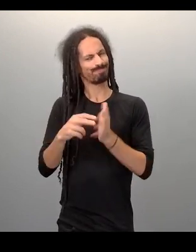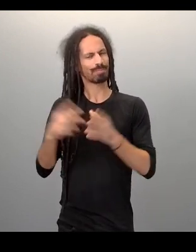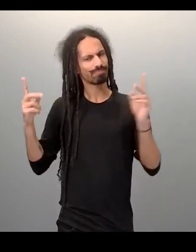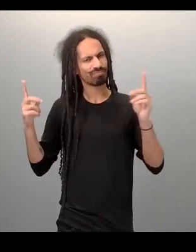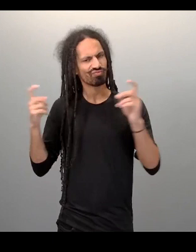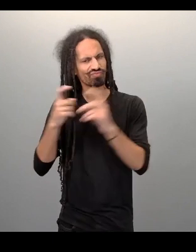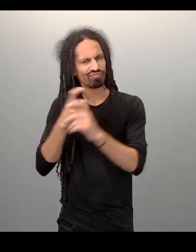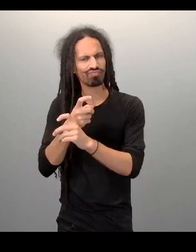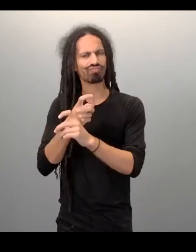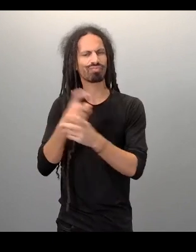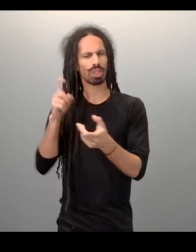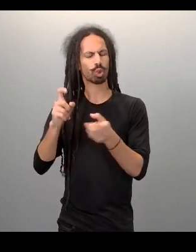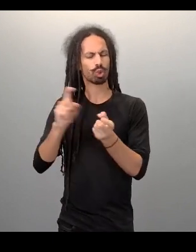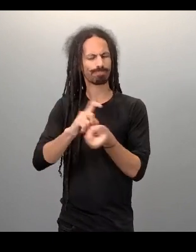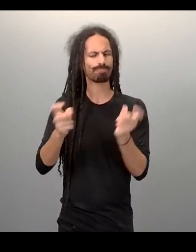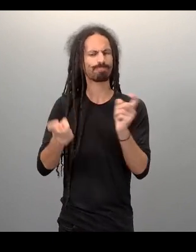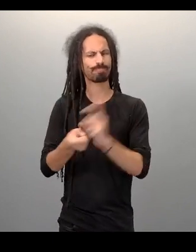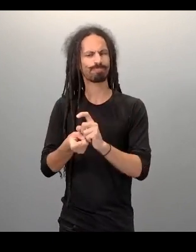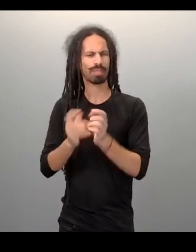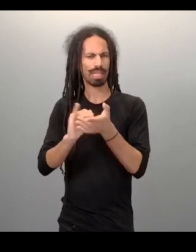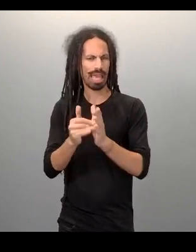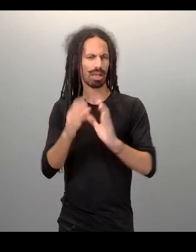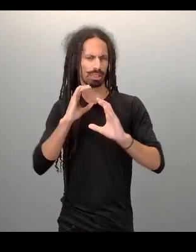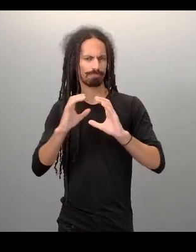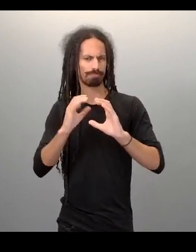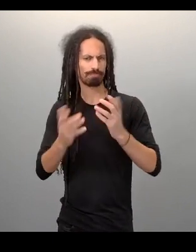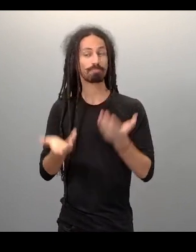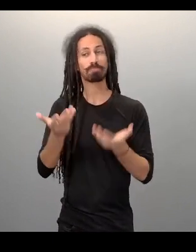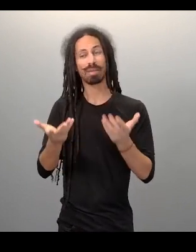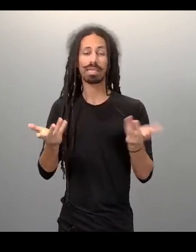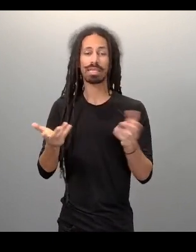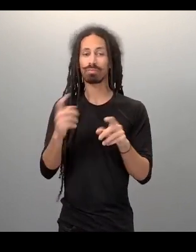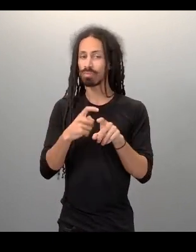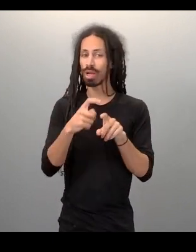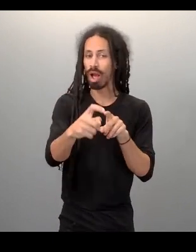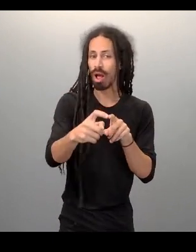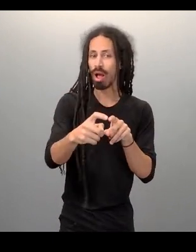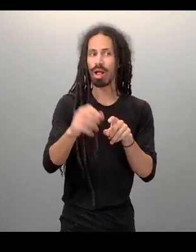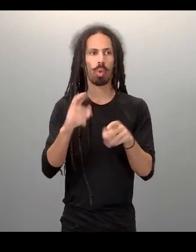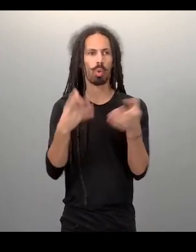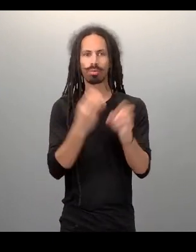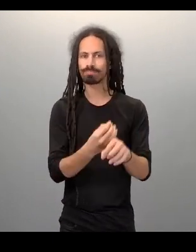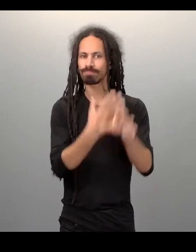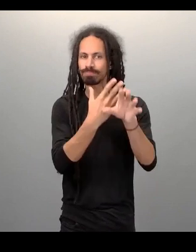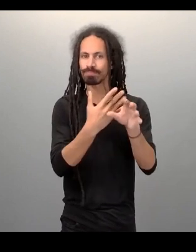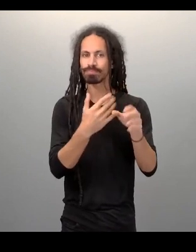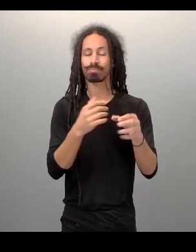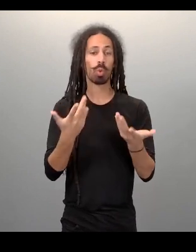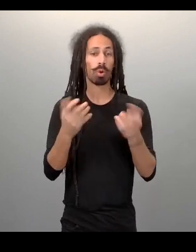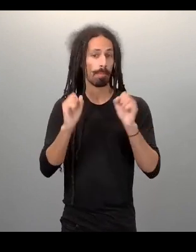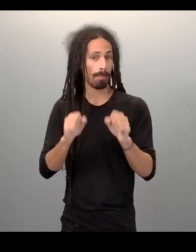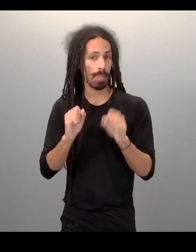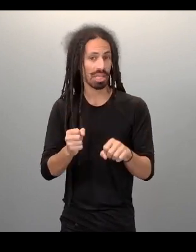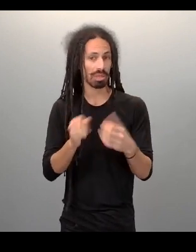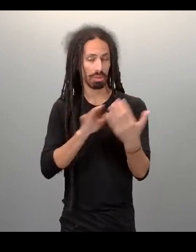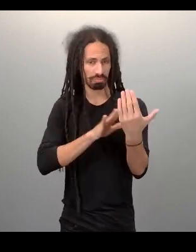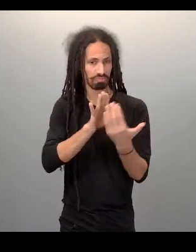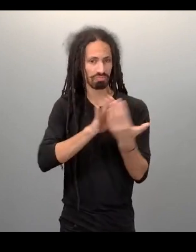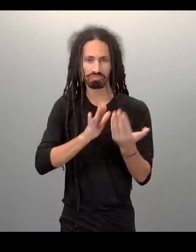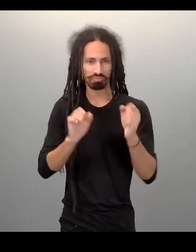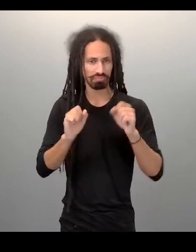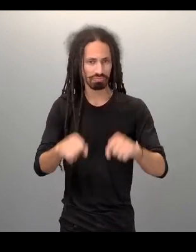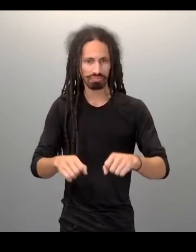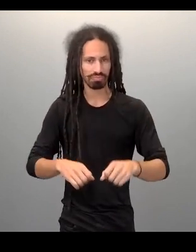of communication, most likely perhaps a phone or video call, or if possible, an in-person communication